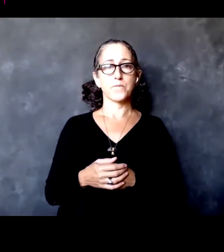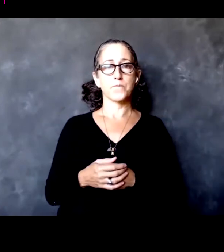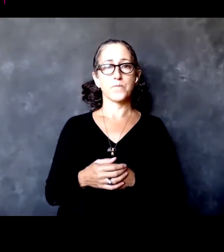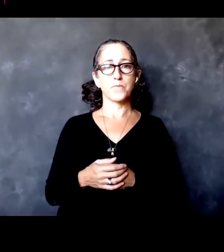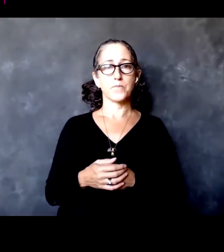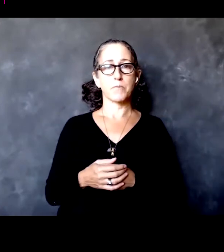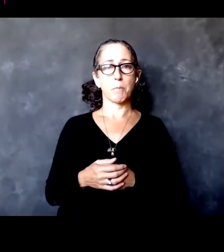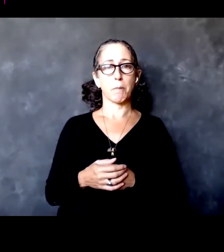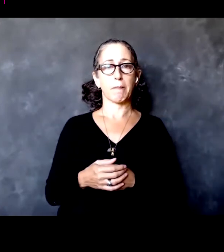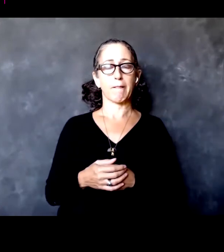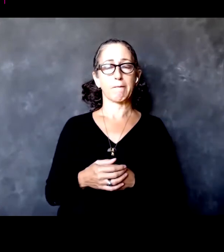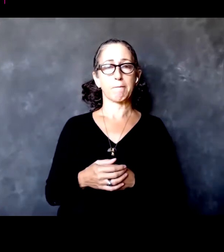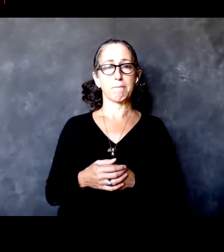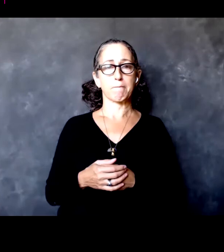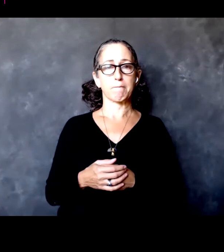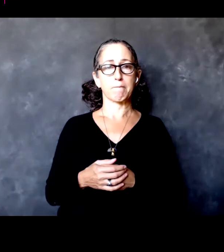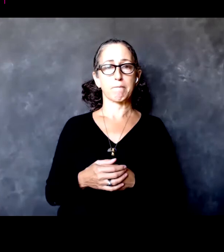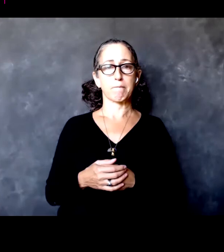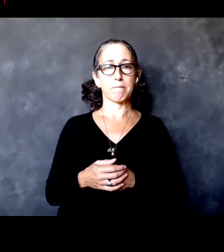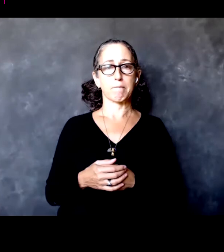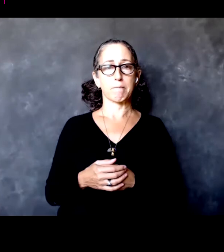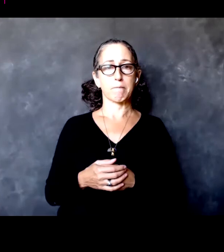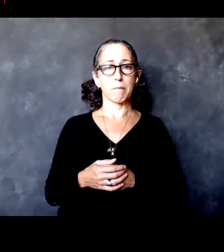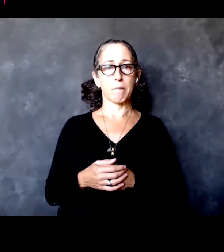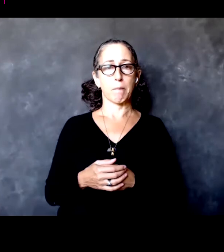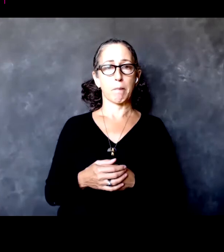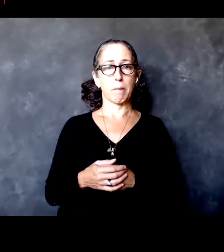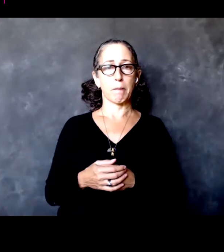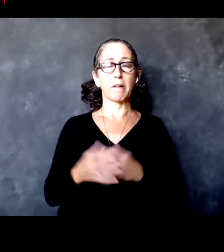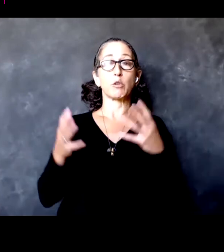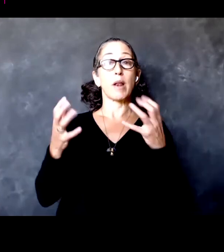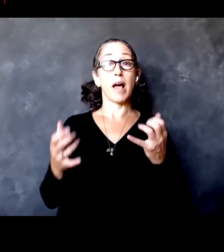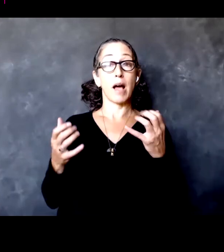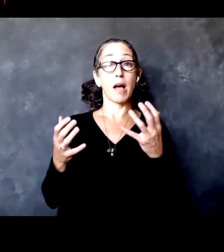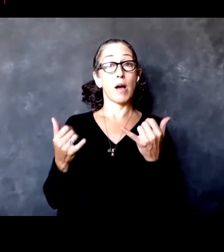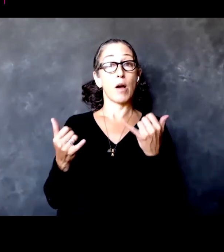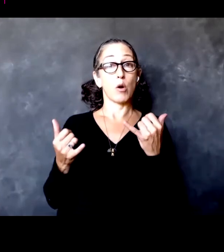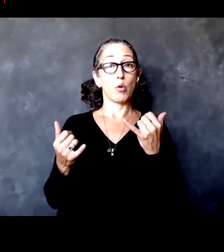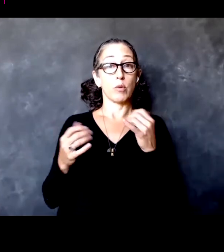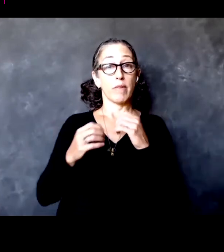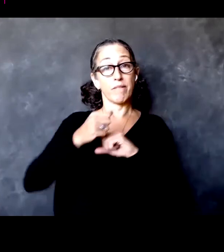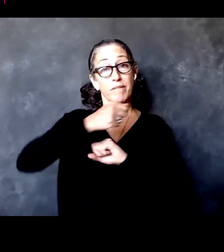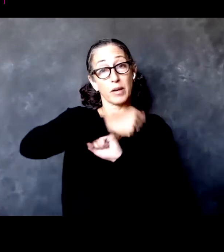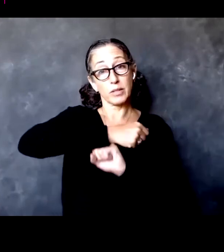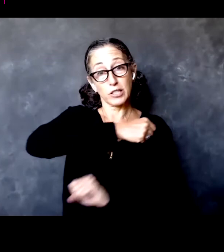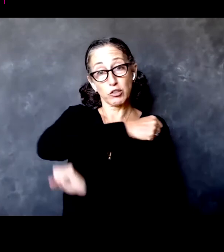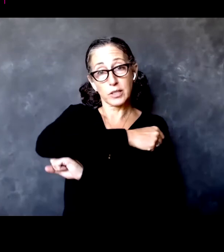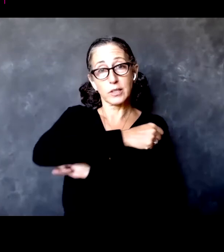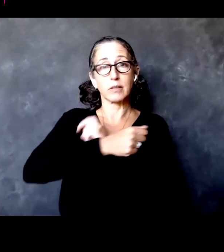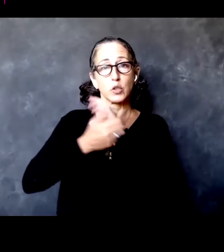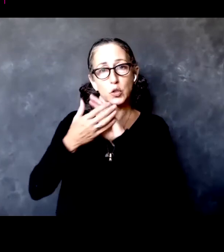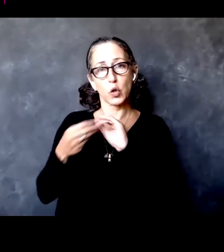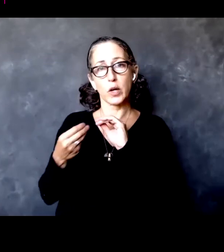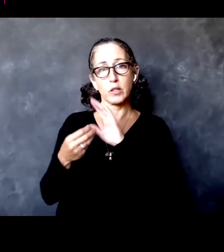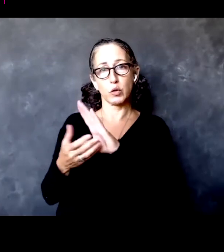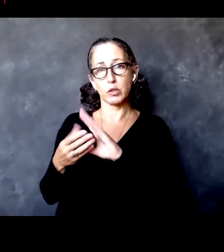take all those things that we've been thinking and move it into something practical so that you can talk to a legislator. What that